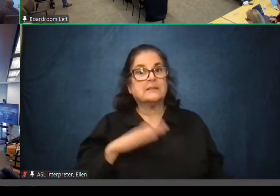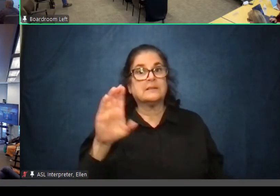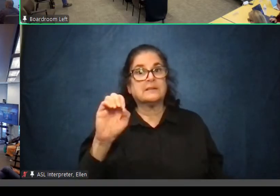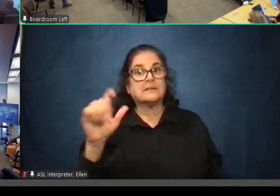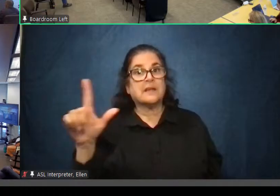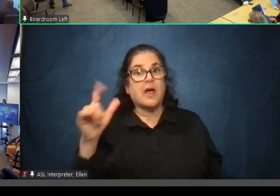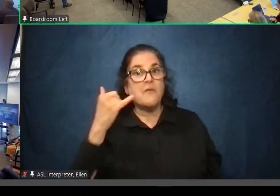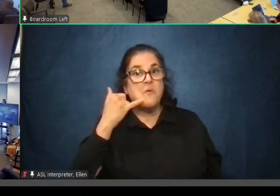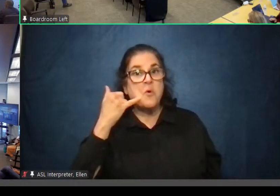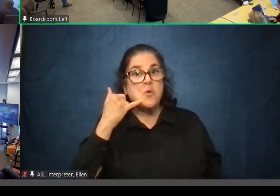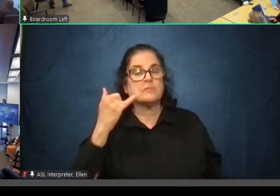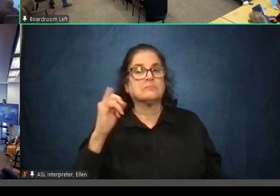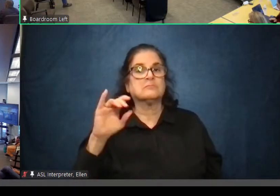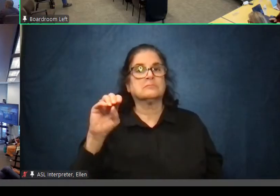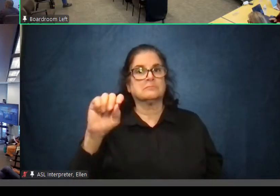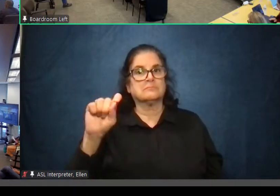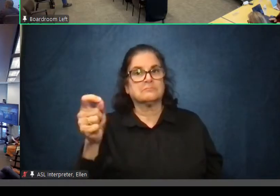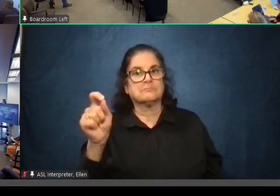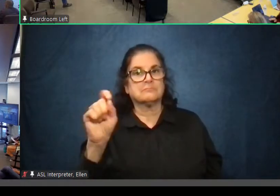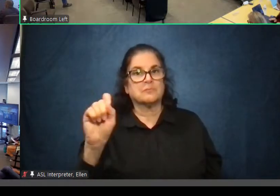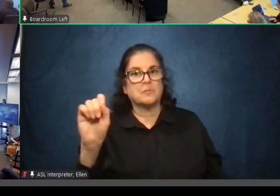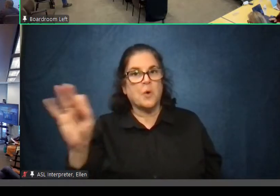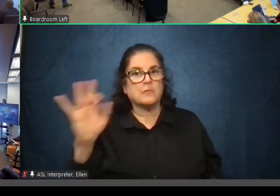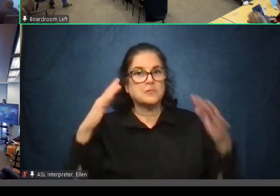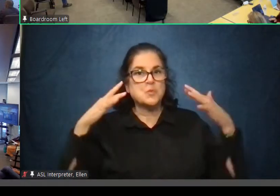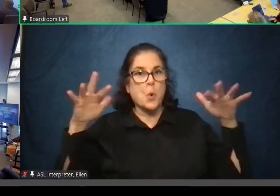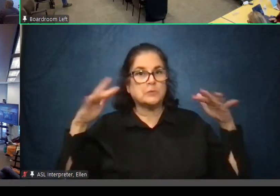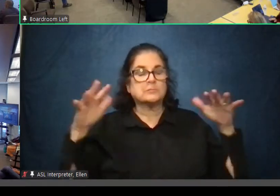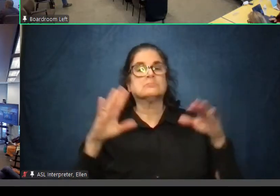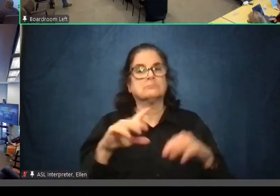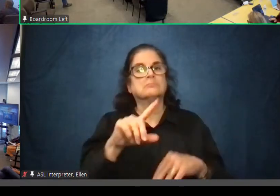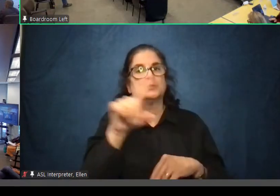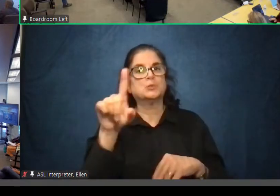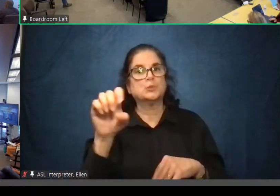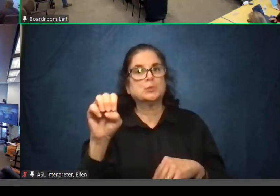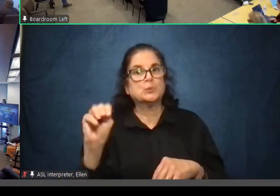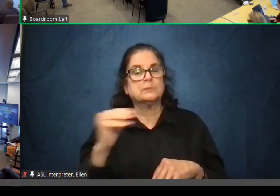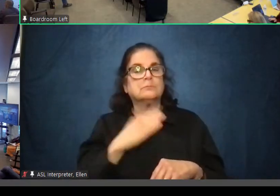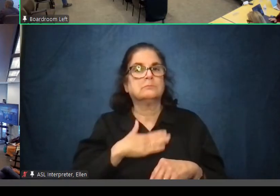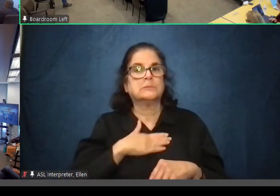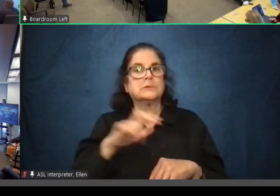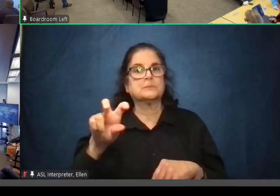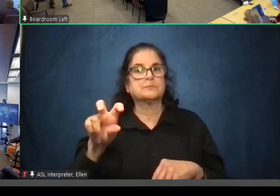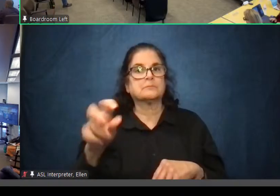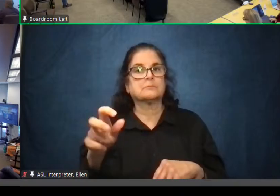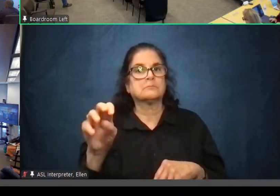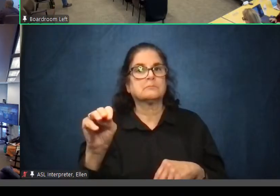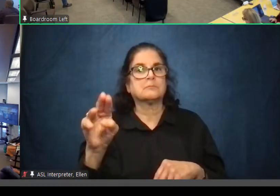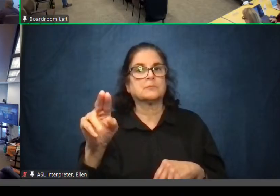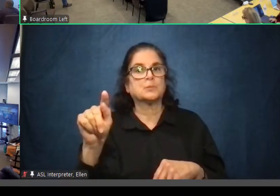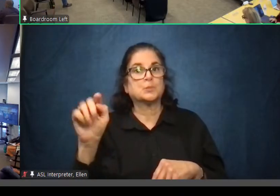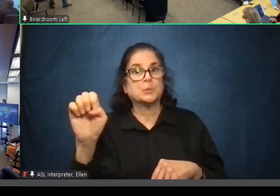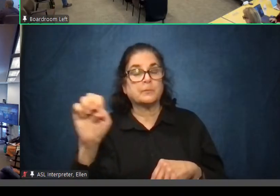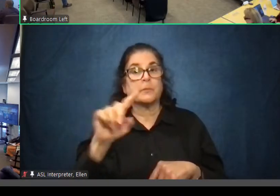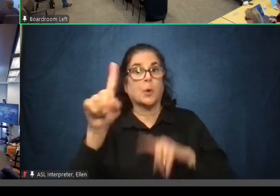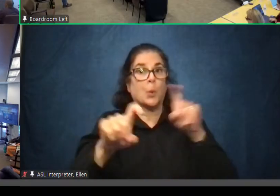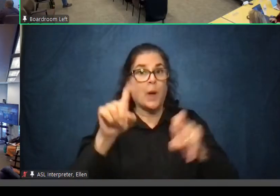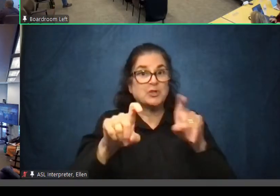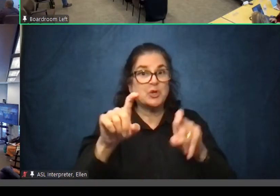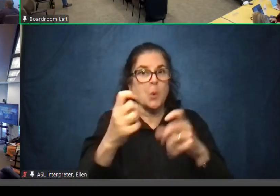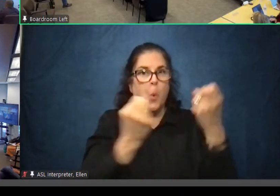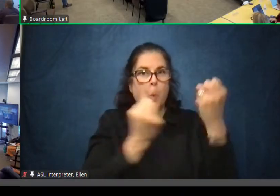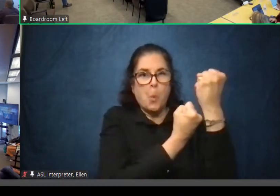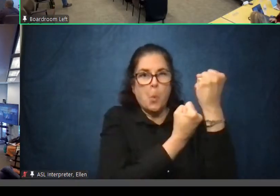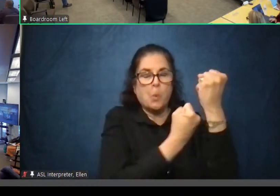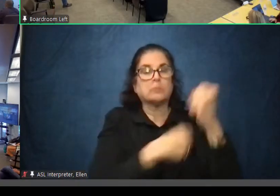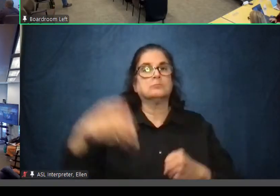background noise. If you're on Zoom, please mute yourself and leave all questions to the end of each presentation. I have the